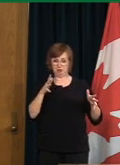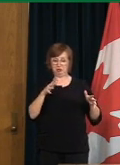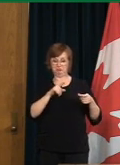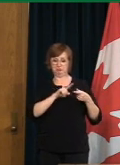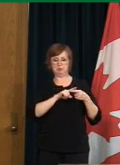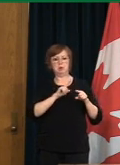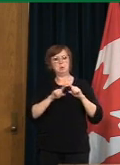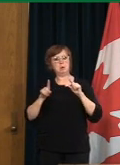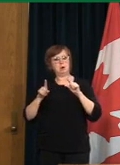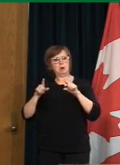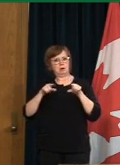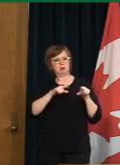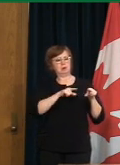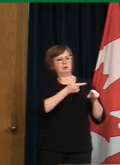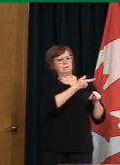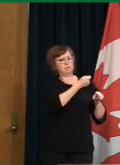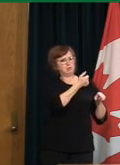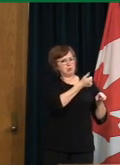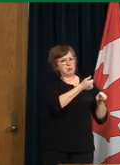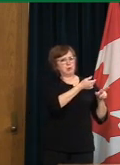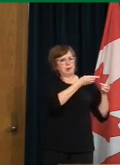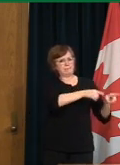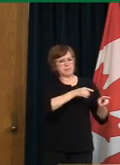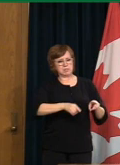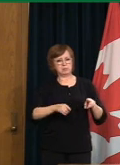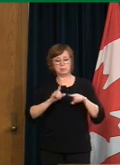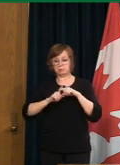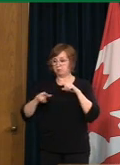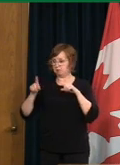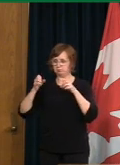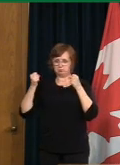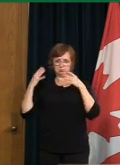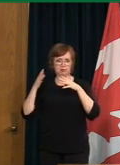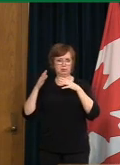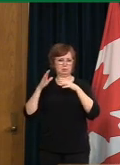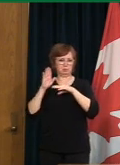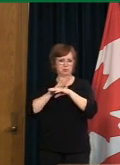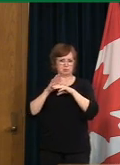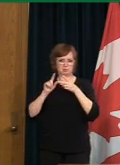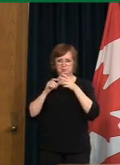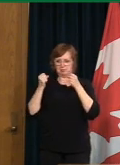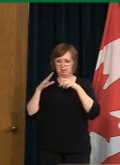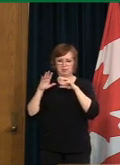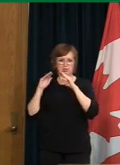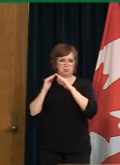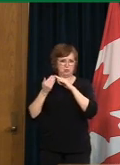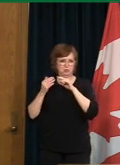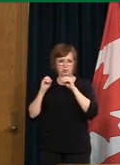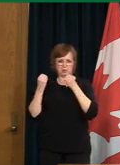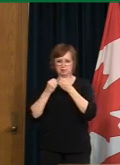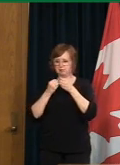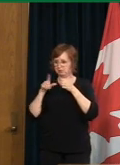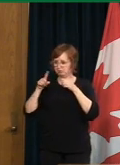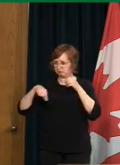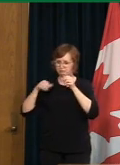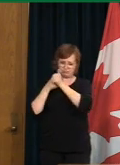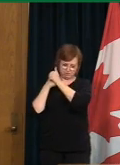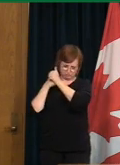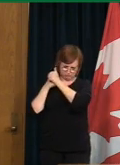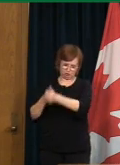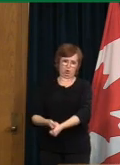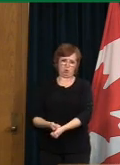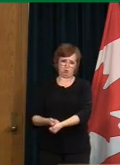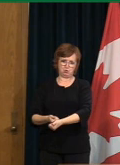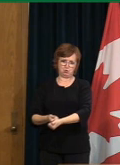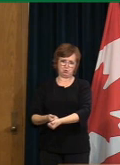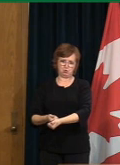and all of those community organizations across the province have done, I think, a remarkable job in adhering to the